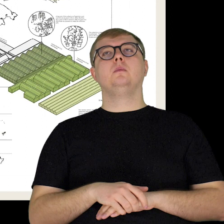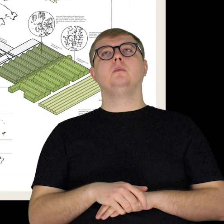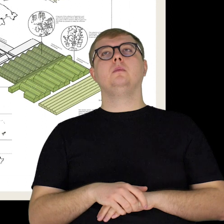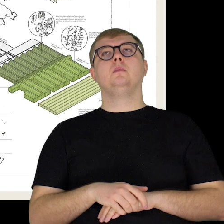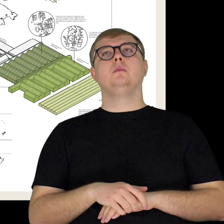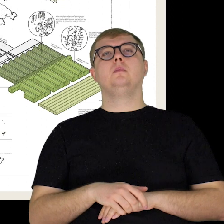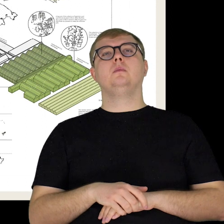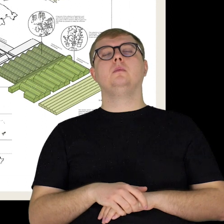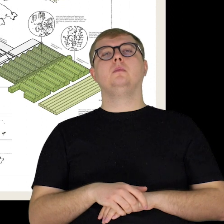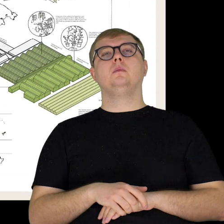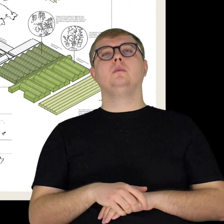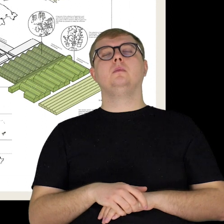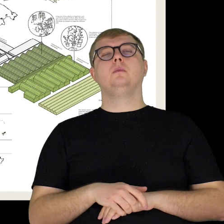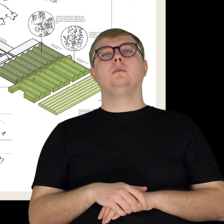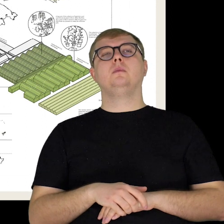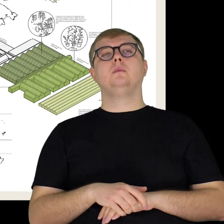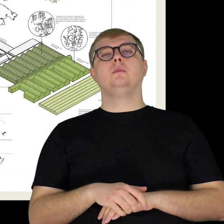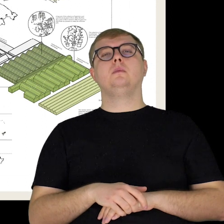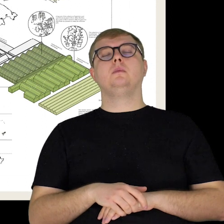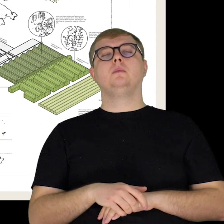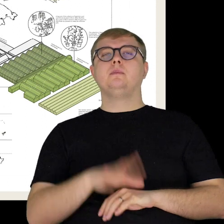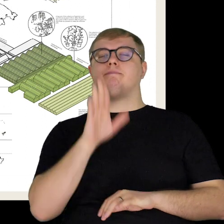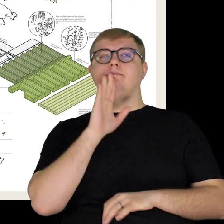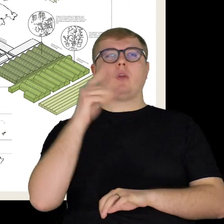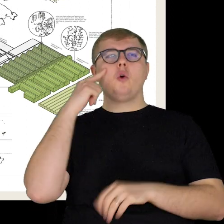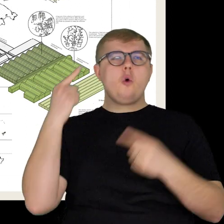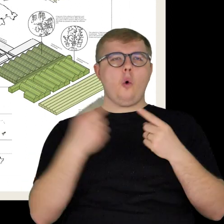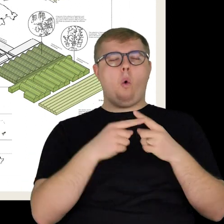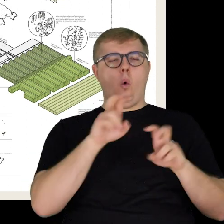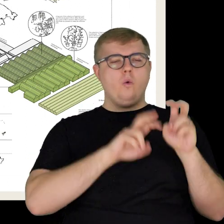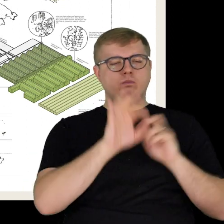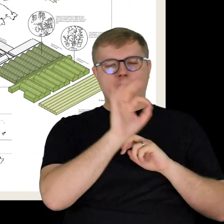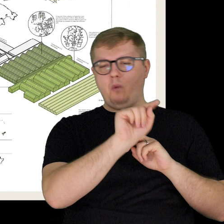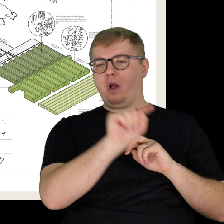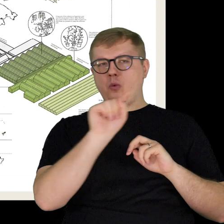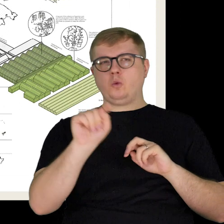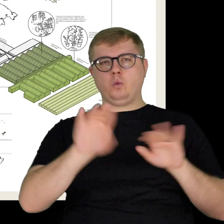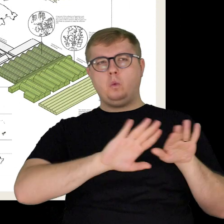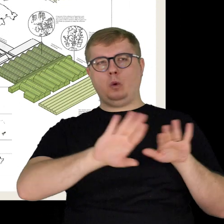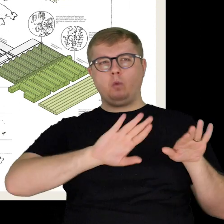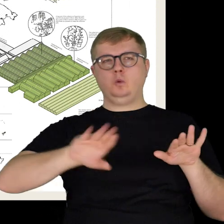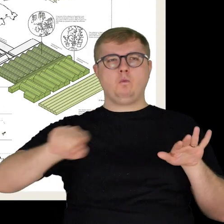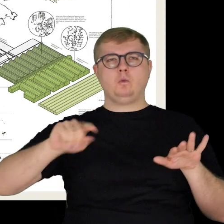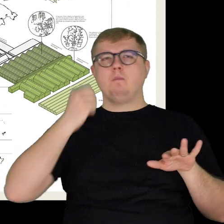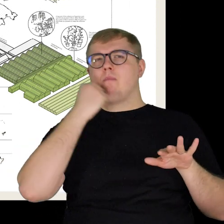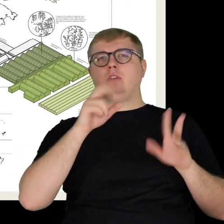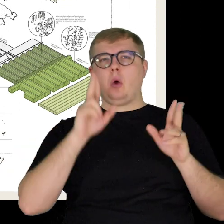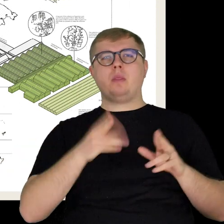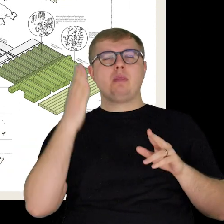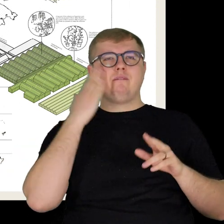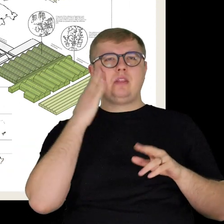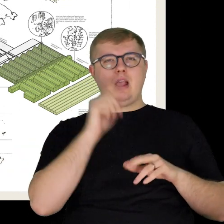These movements, through these kind of moves, through these structures, certain kind of knowledges are